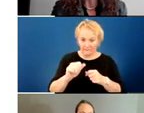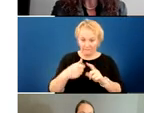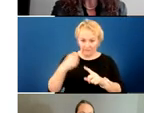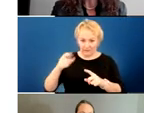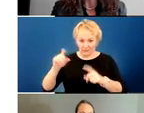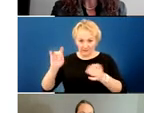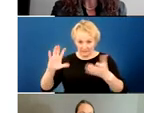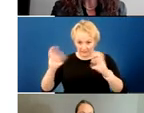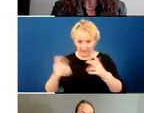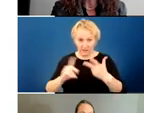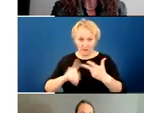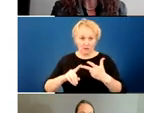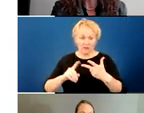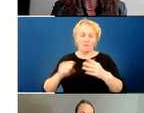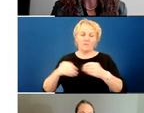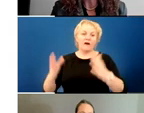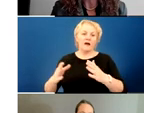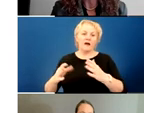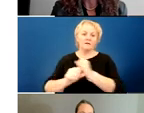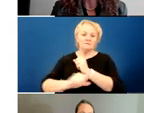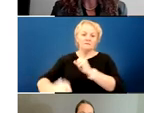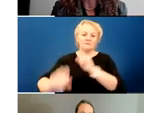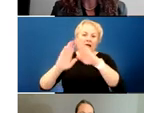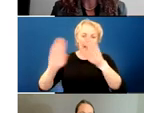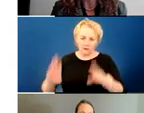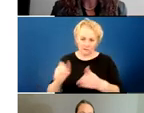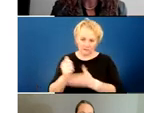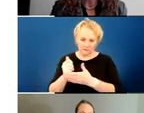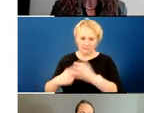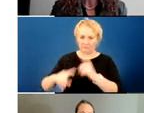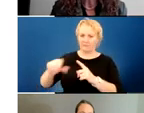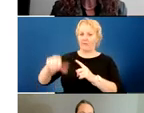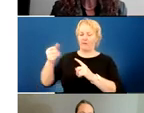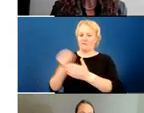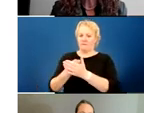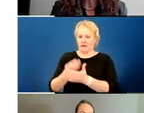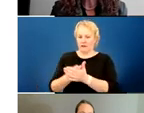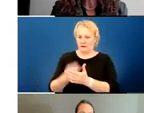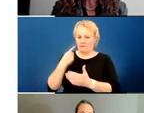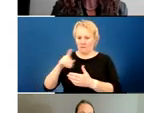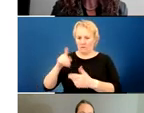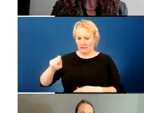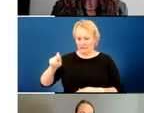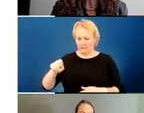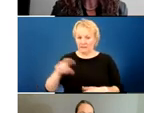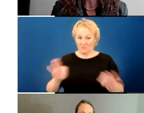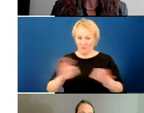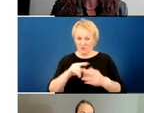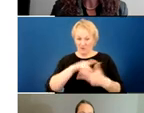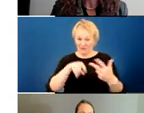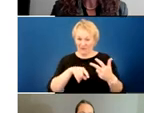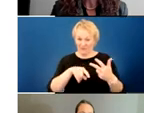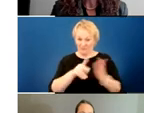was providing expanded housing assistance and other needs assistance funding. So it's important to note that these policy